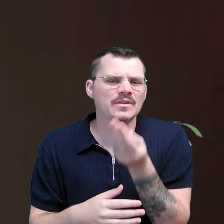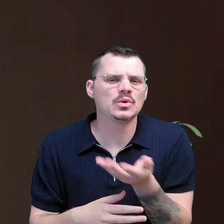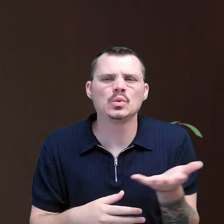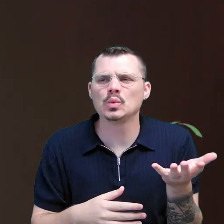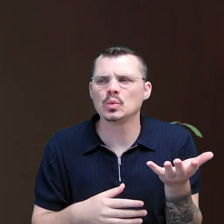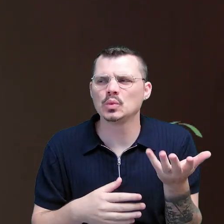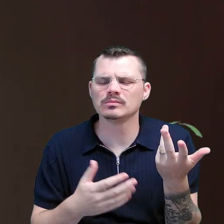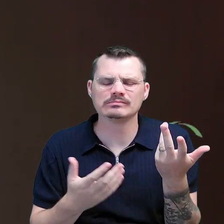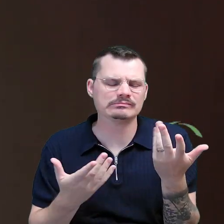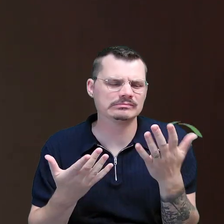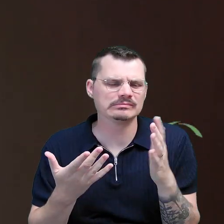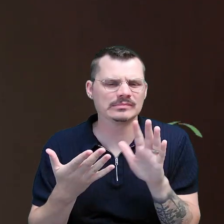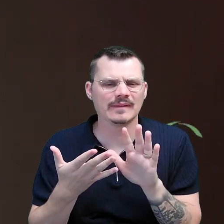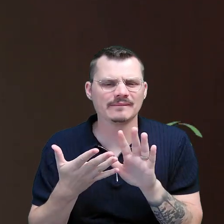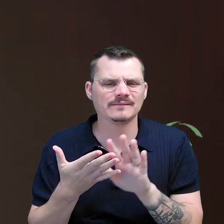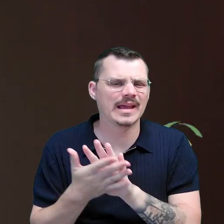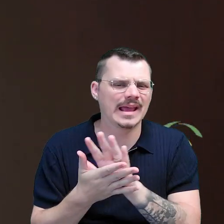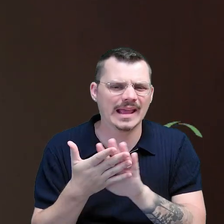vague,